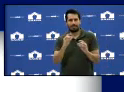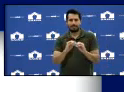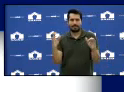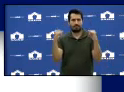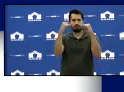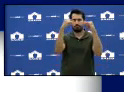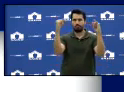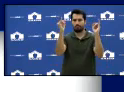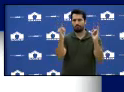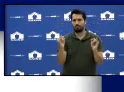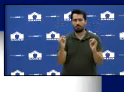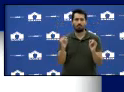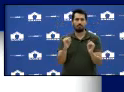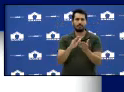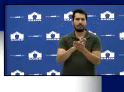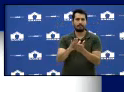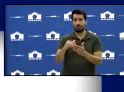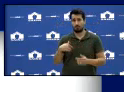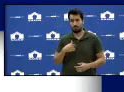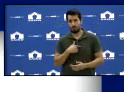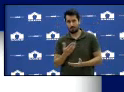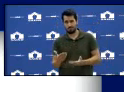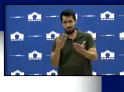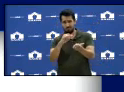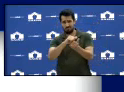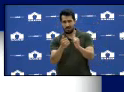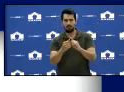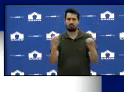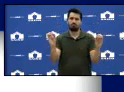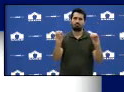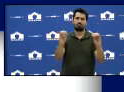identifiable boundaries, and so the board is not proposing any changes to District 5.